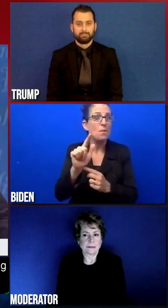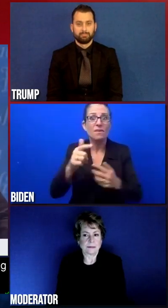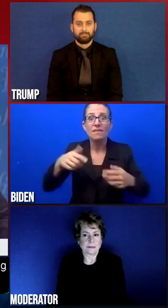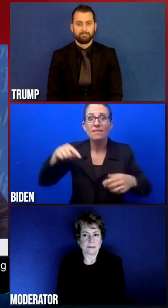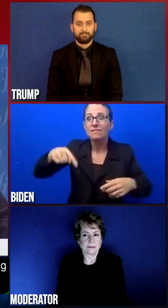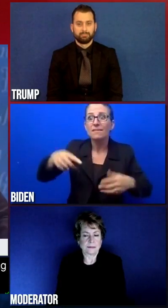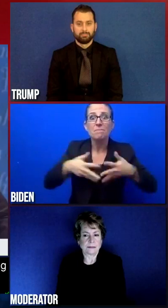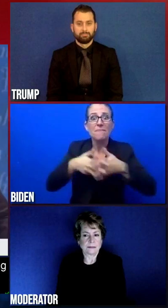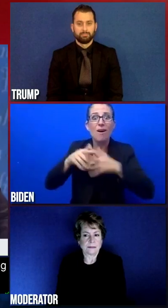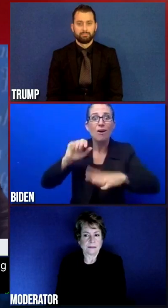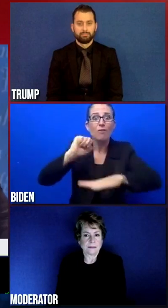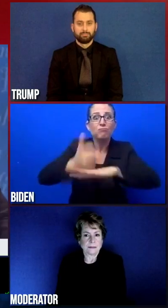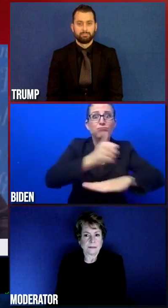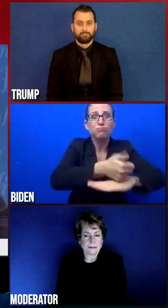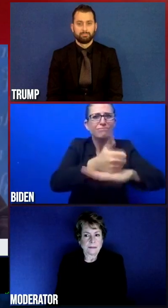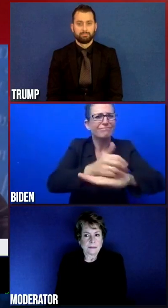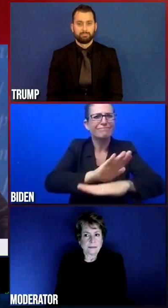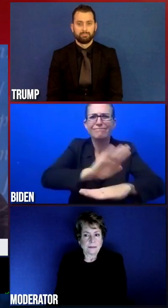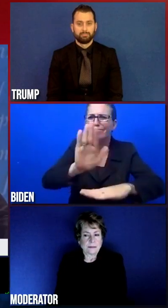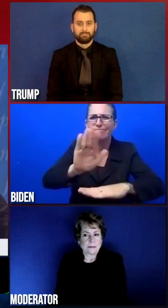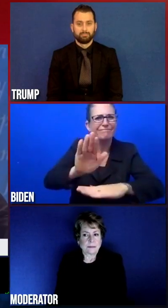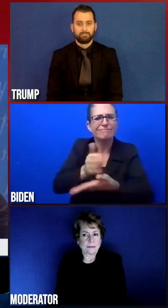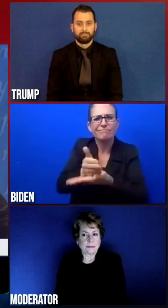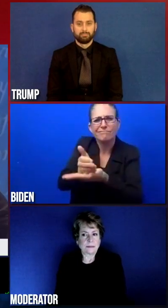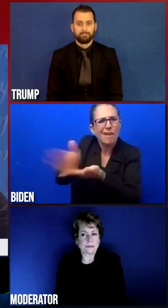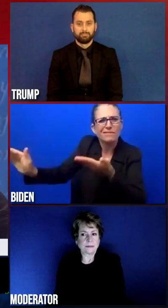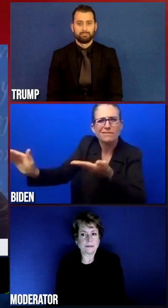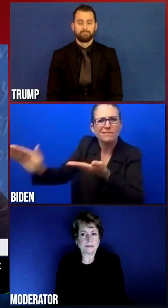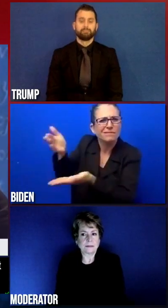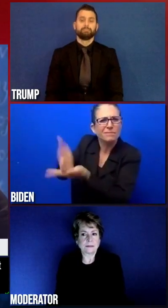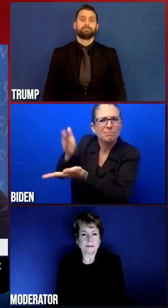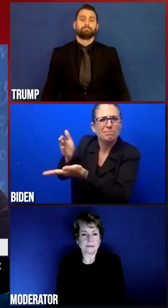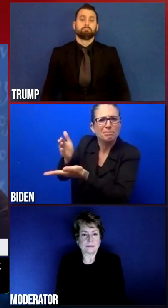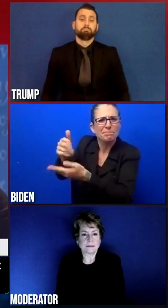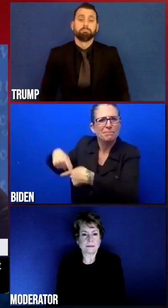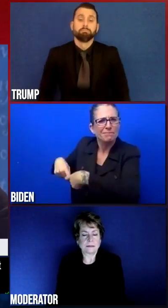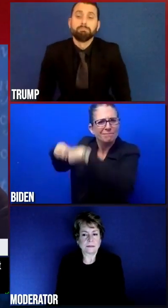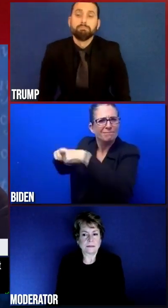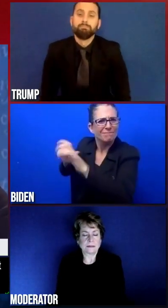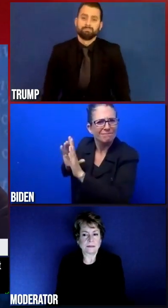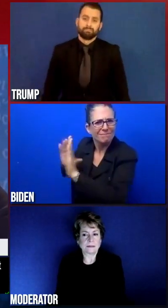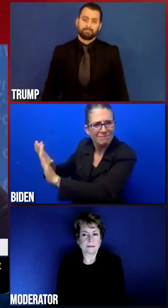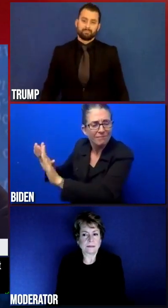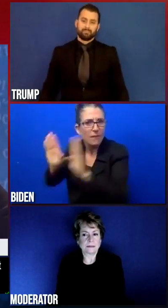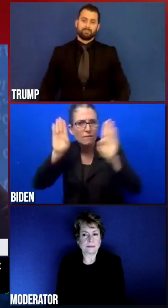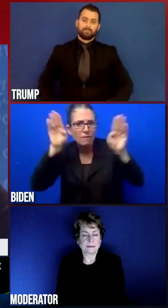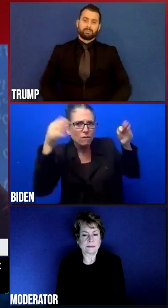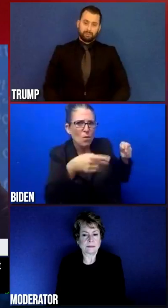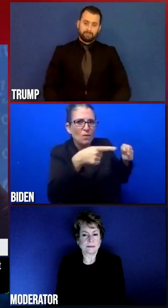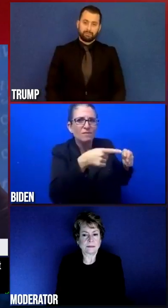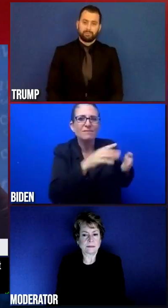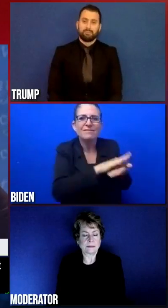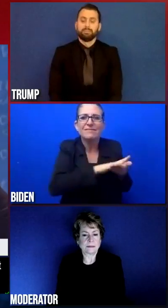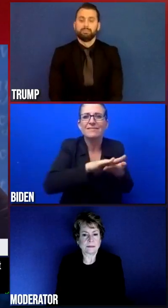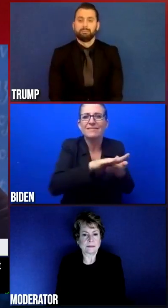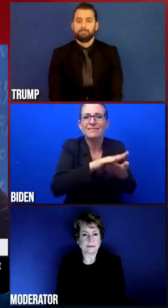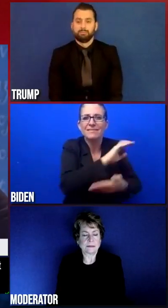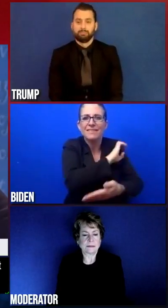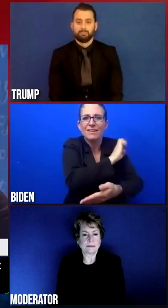the federal fleet and turn it into a fleet that's run on their electric vehicles. Making sure that we can do that, we're going to